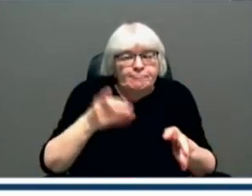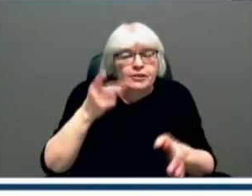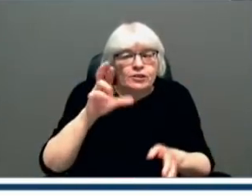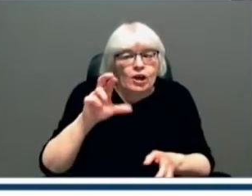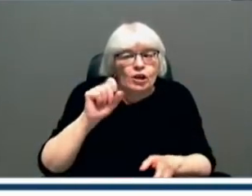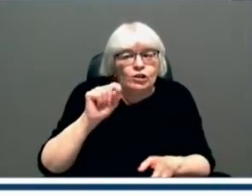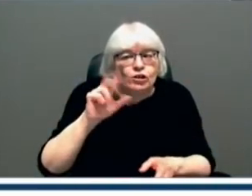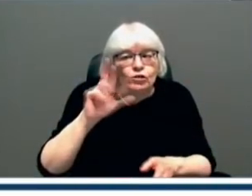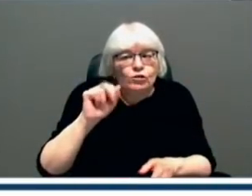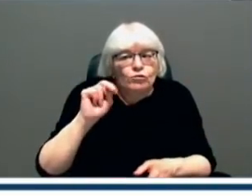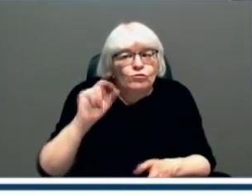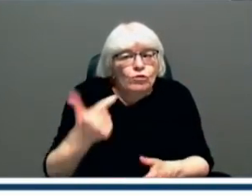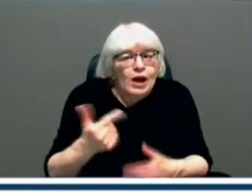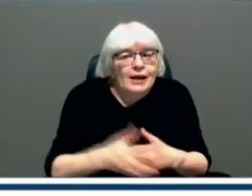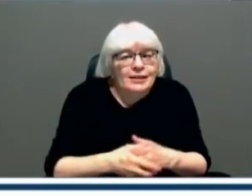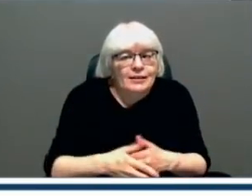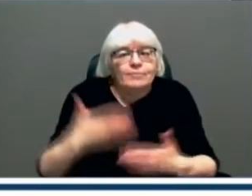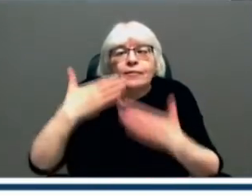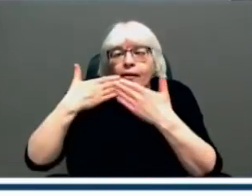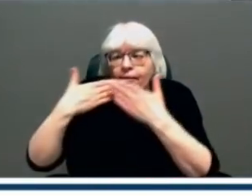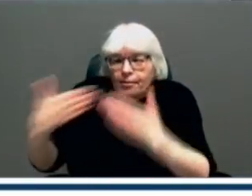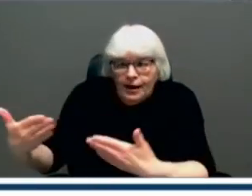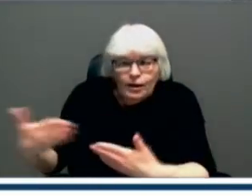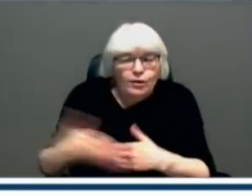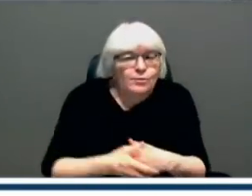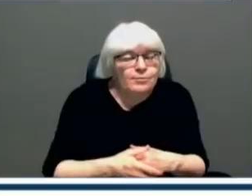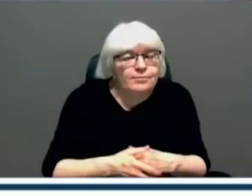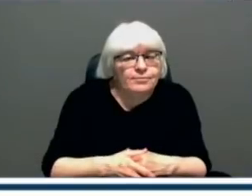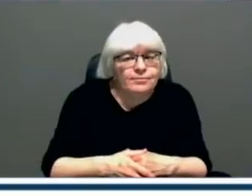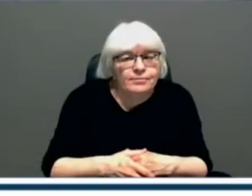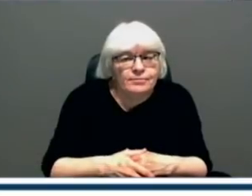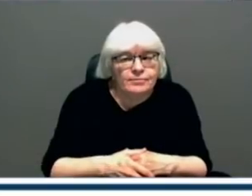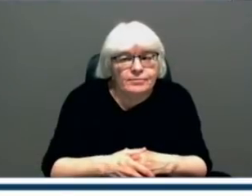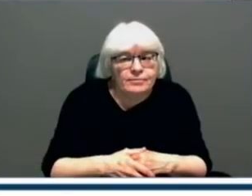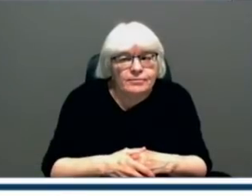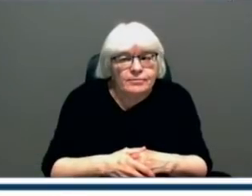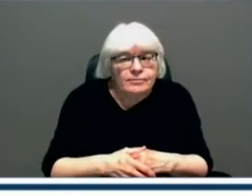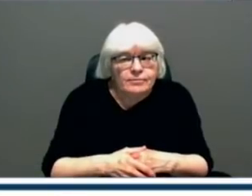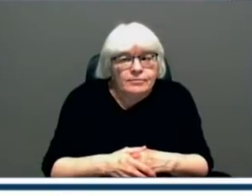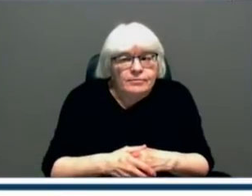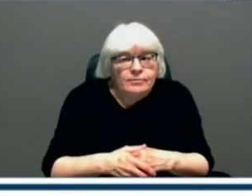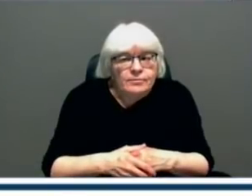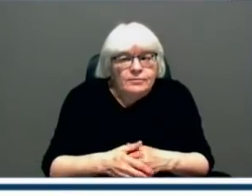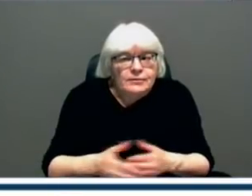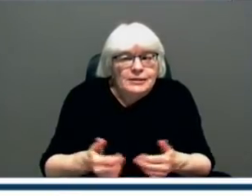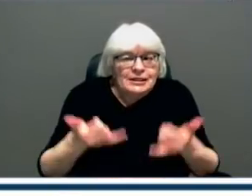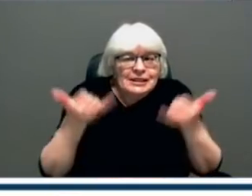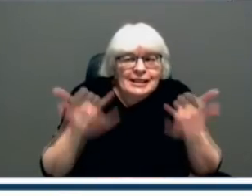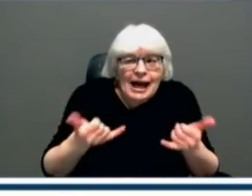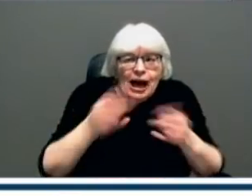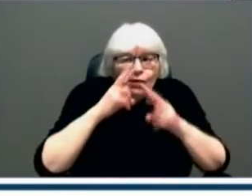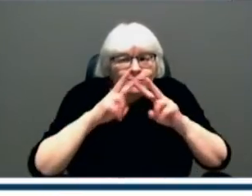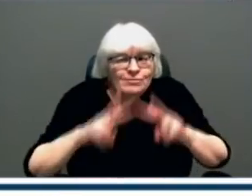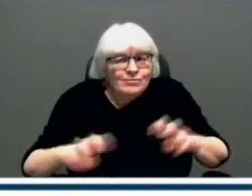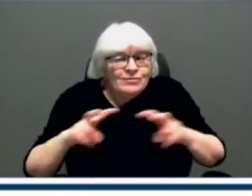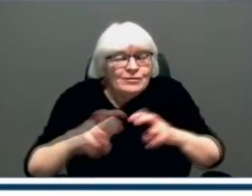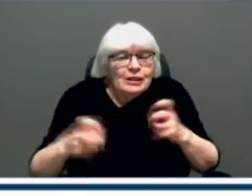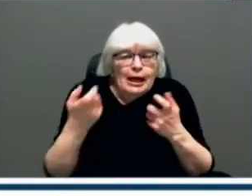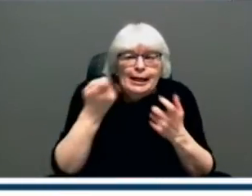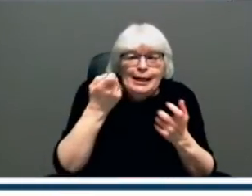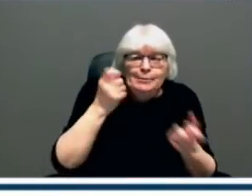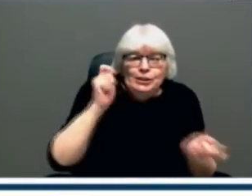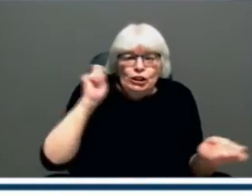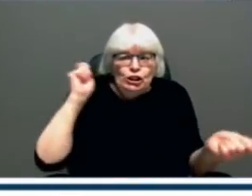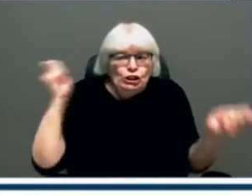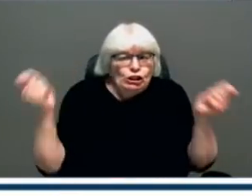Thank you, Dr. Deeks. Surveillance is just one of the things that changes as we move from the acute response phase